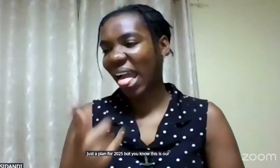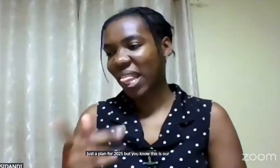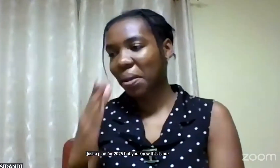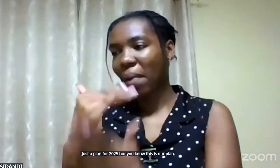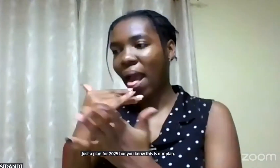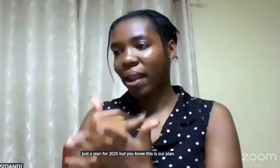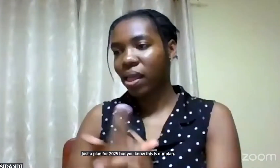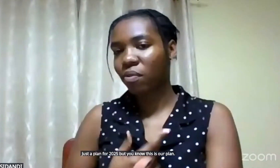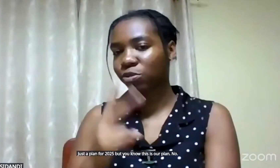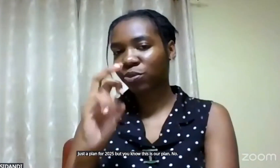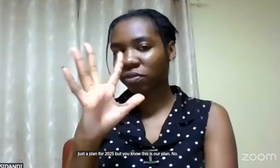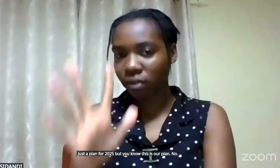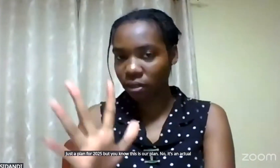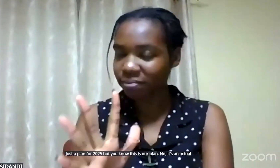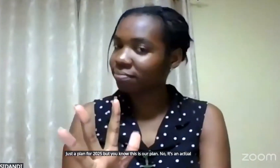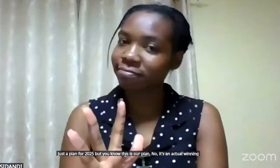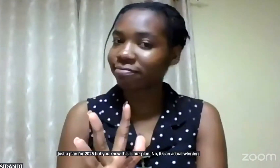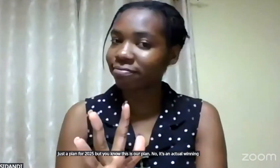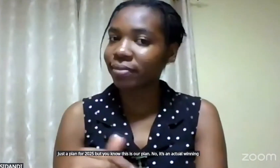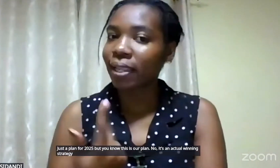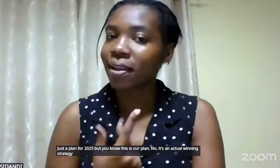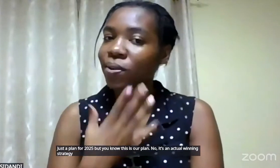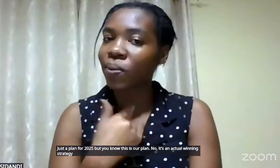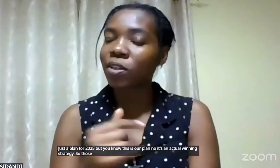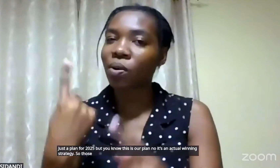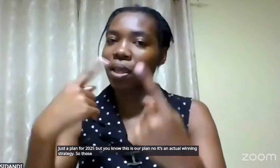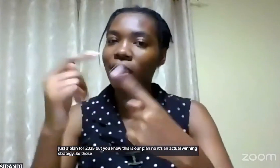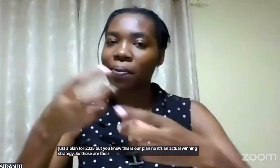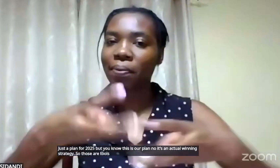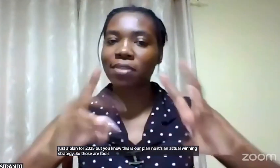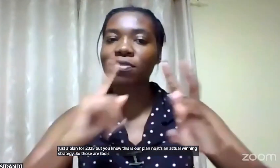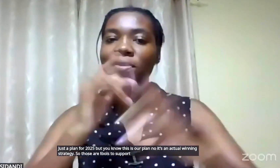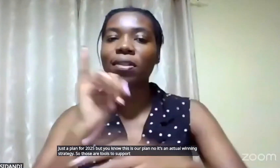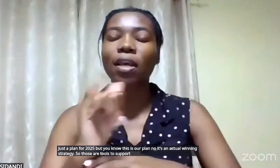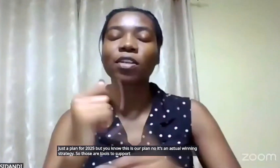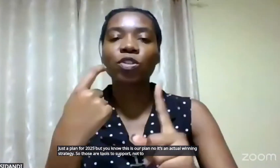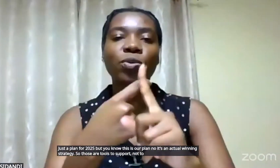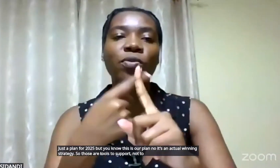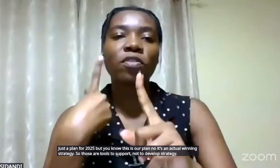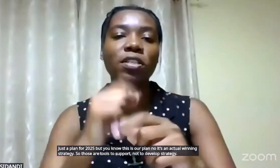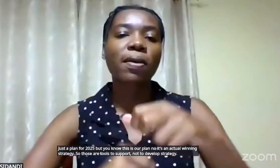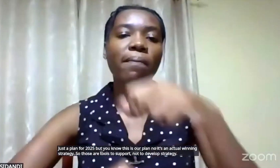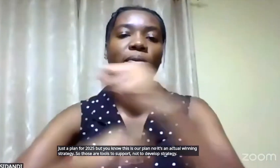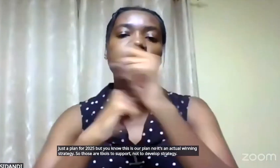it's an actual winning strategy. So those are tools to support, not to develop strategy.